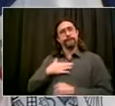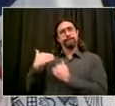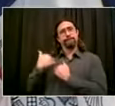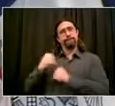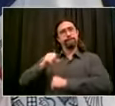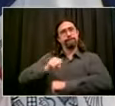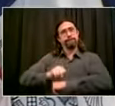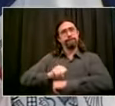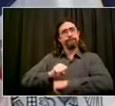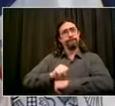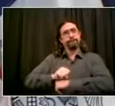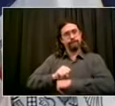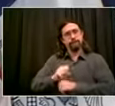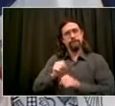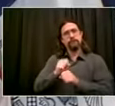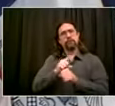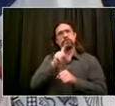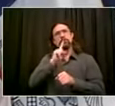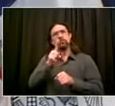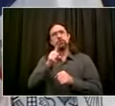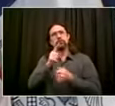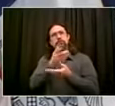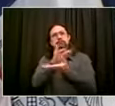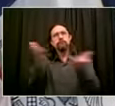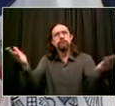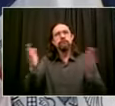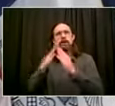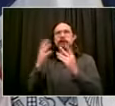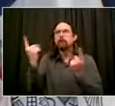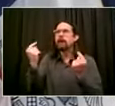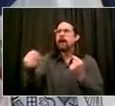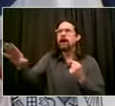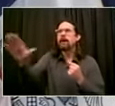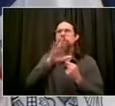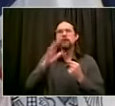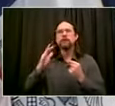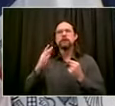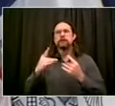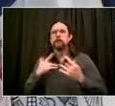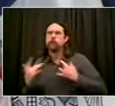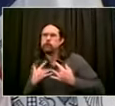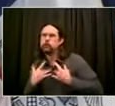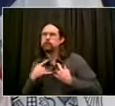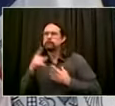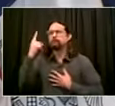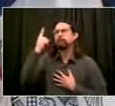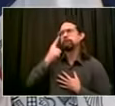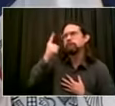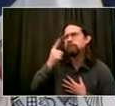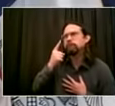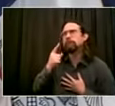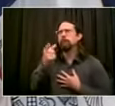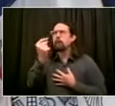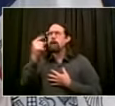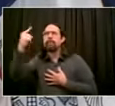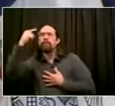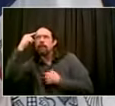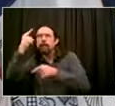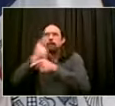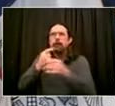night, was really struck by that point, that if folks don't believe that their test result will be